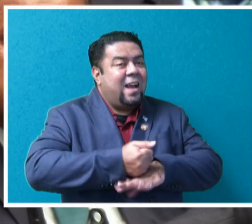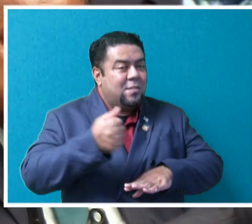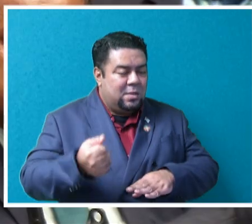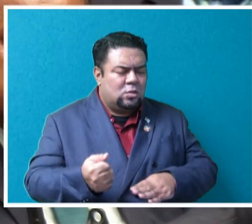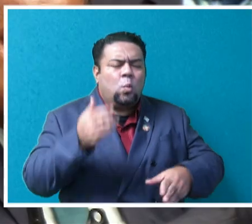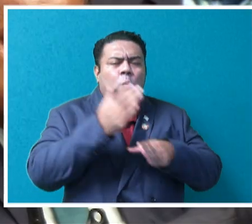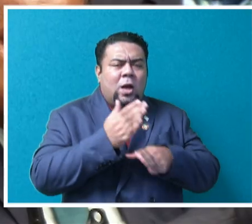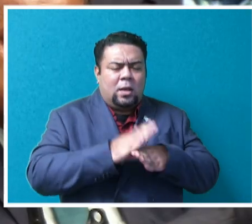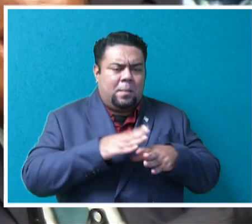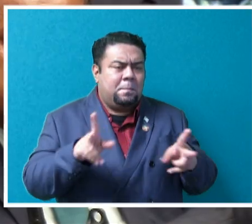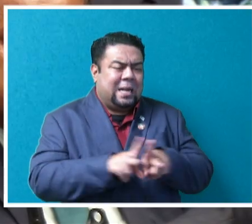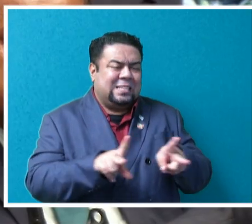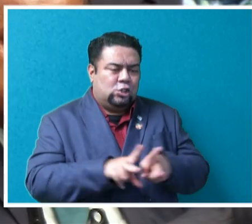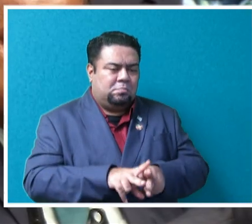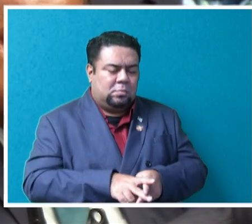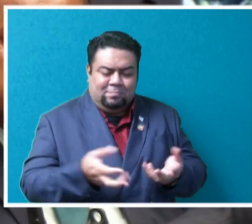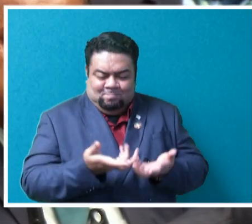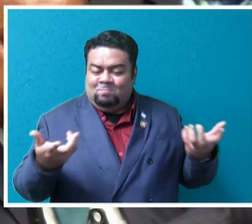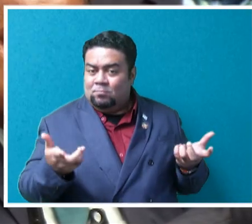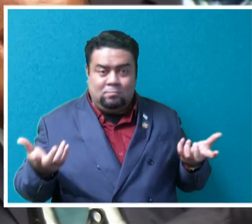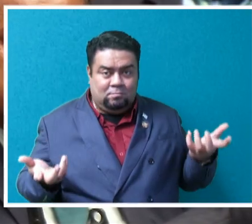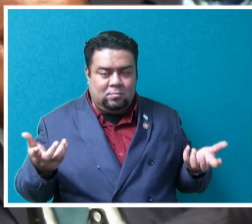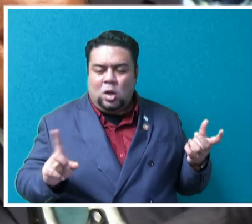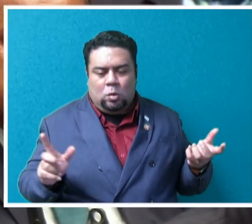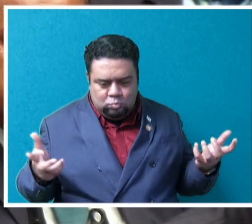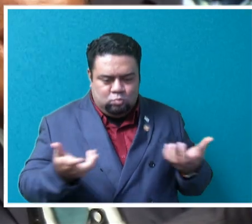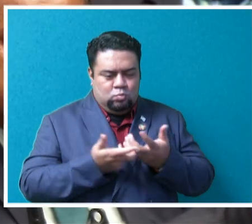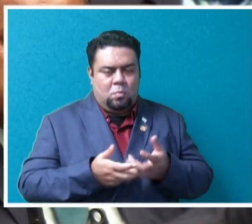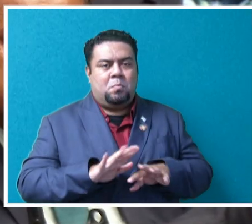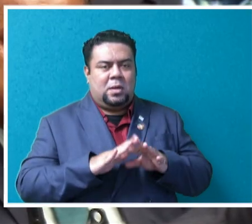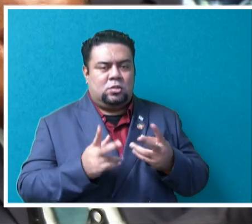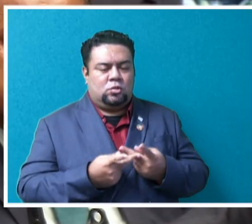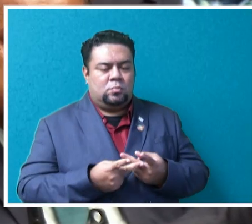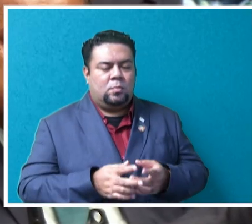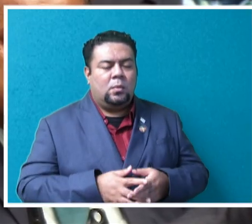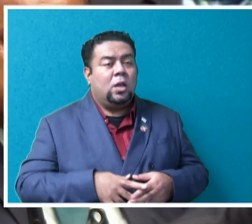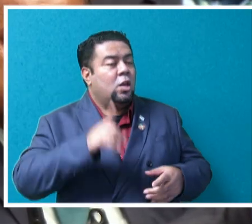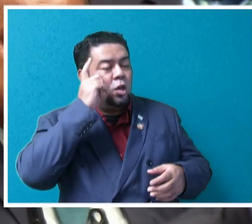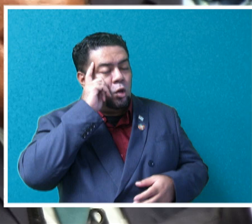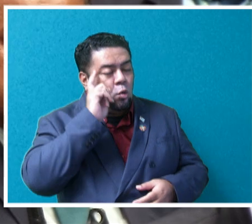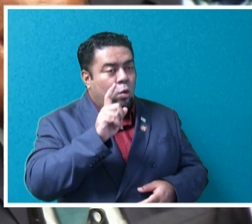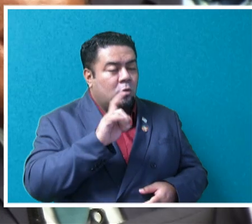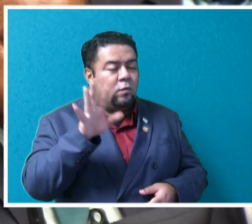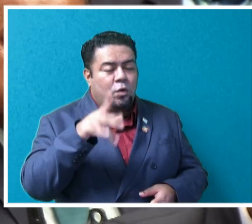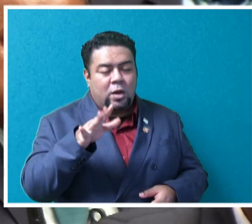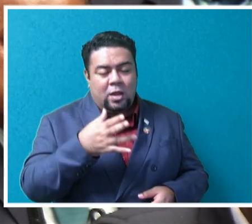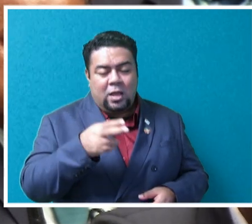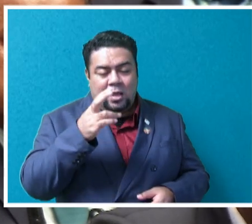work in partnership. He also called for an integrated review of native land